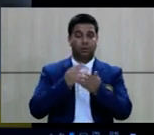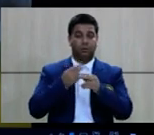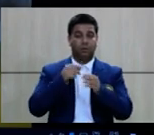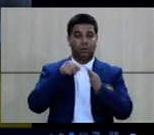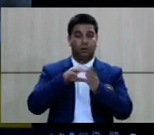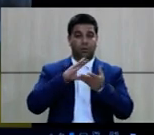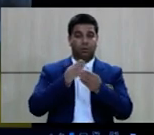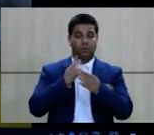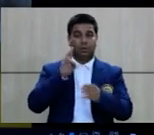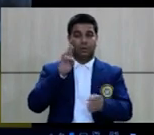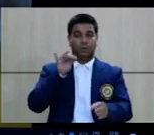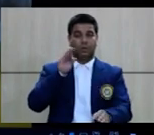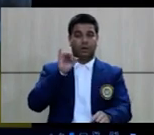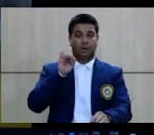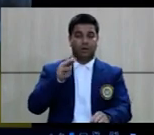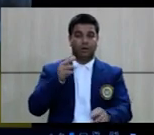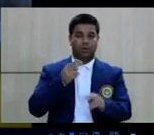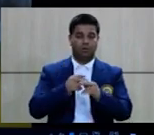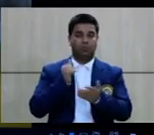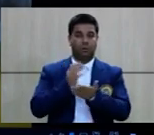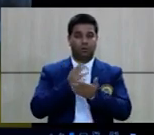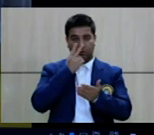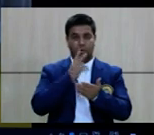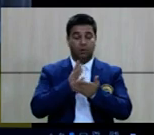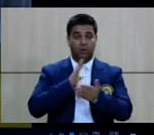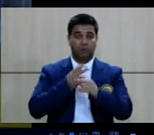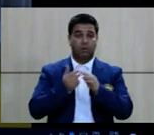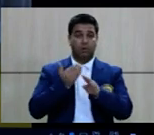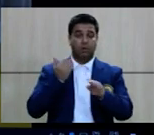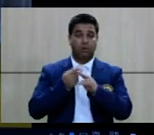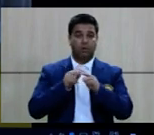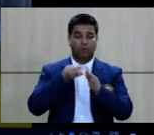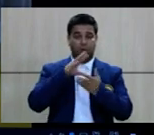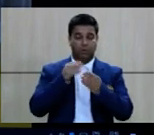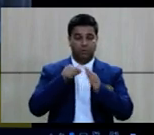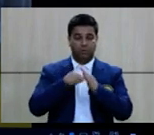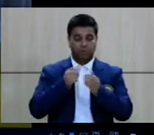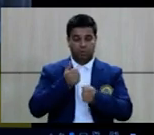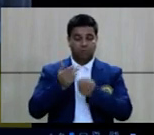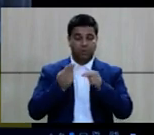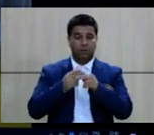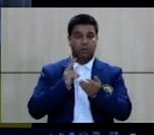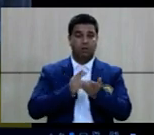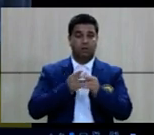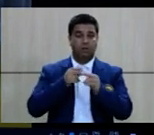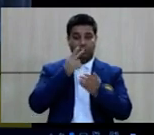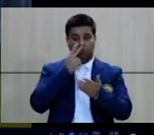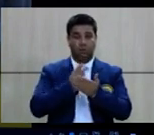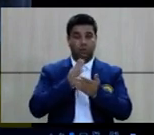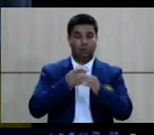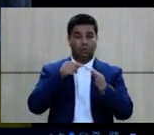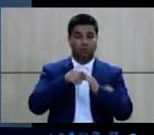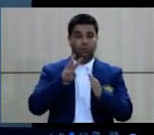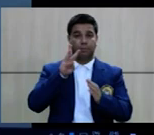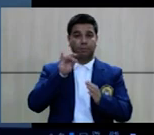mineral o'g'itda nitrat ionlari borligini aniqladik. Demak, yuqoridagi analiz natijalarini tahlil qiladigan bo'lsak, bu mineral